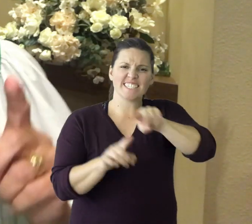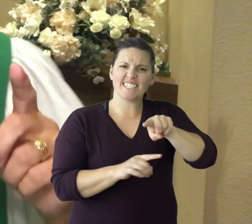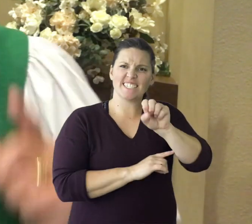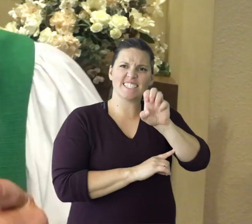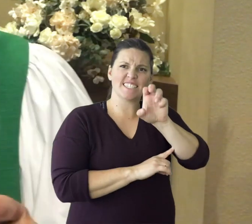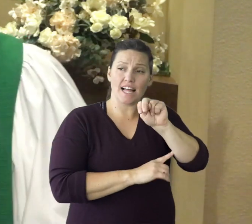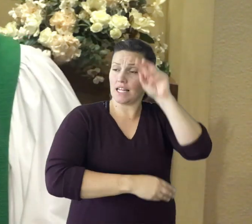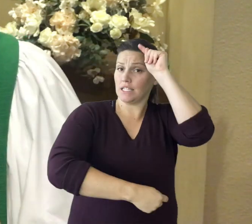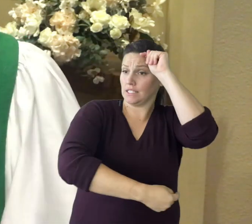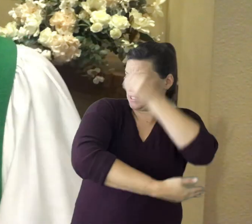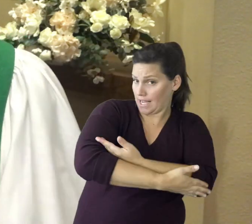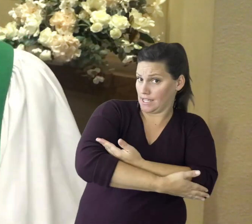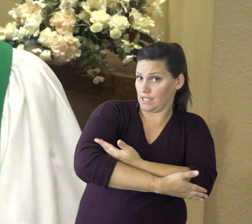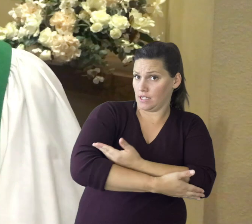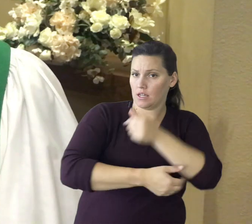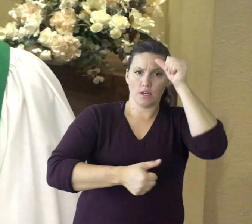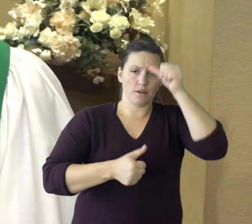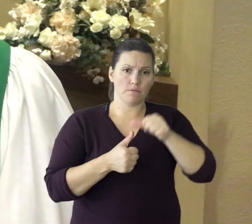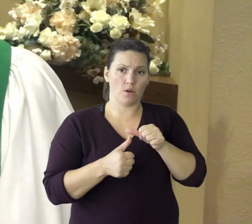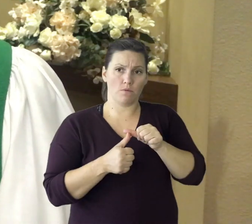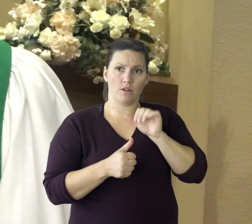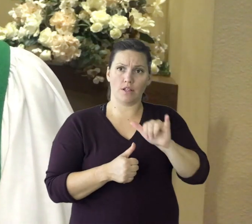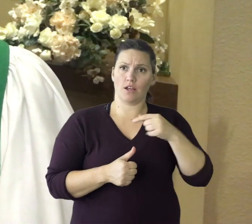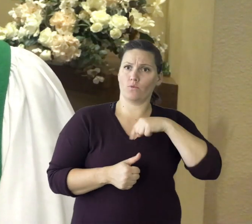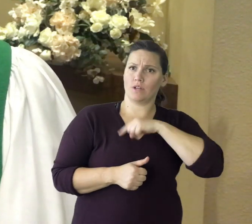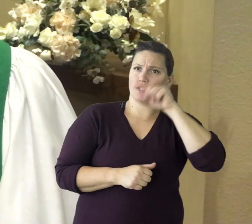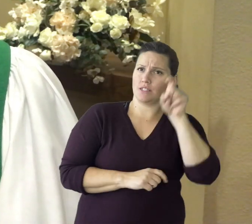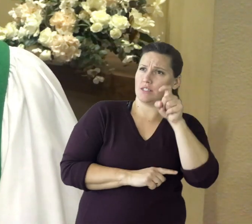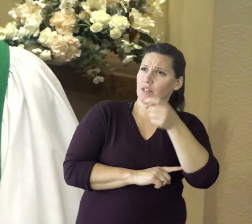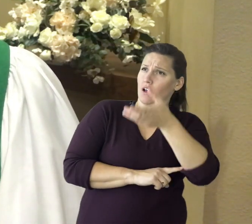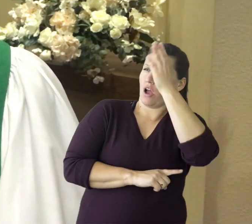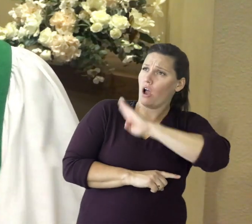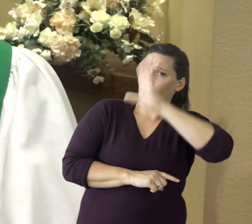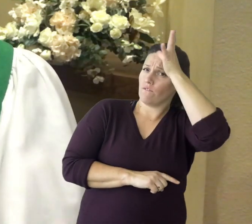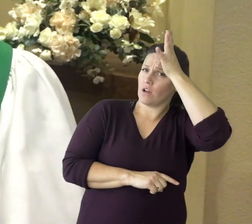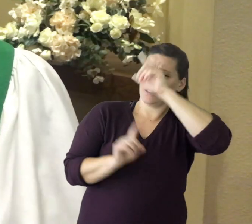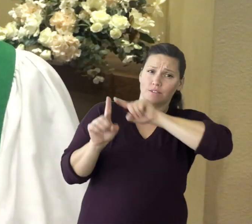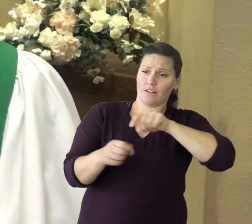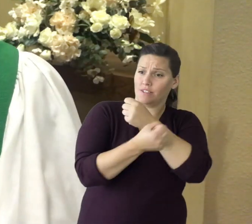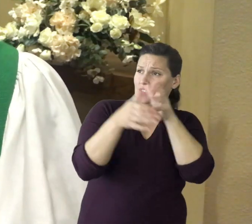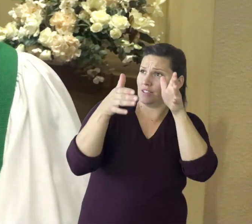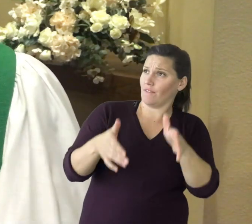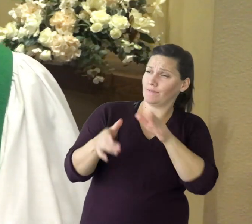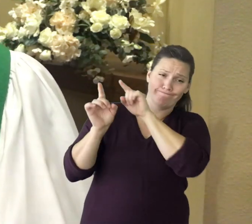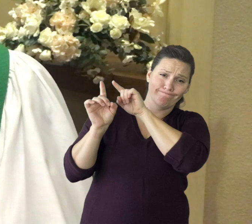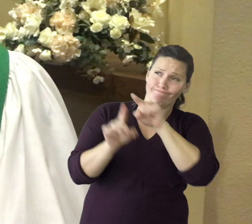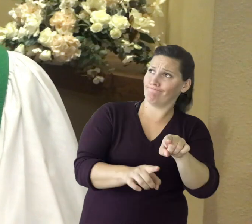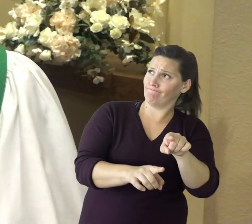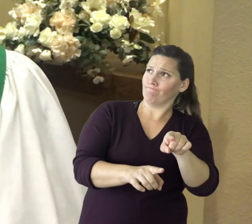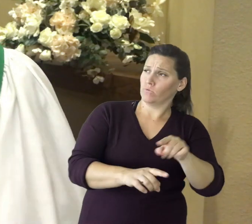This sending of the Son reminds us that we need God the Father to send a